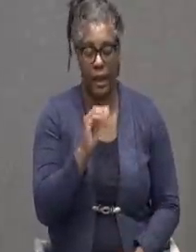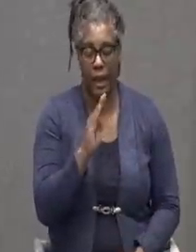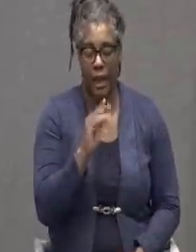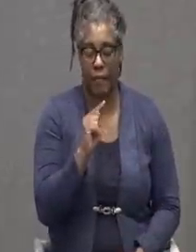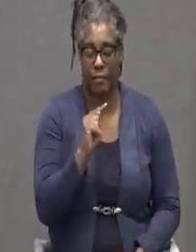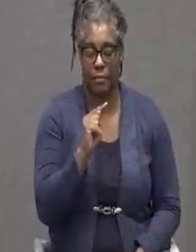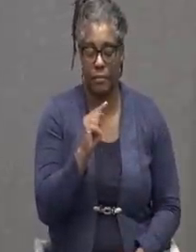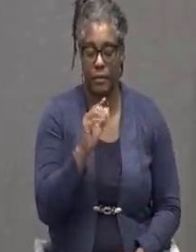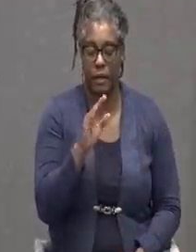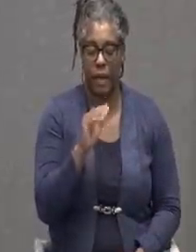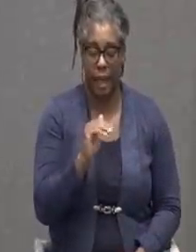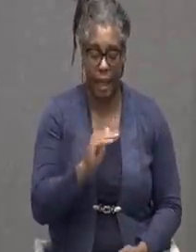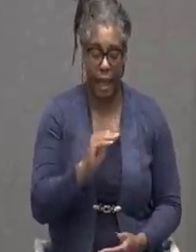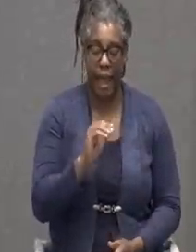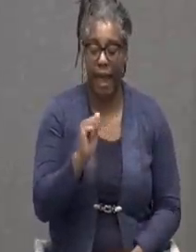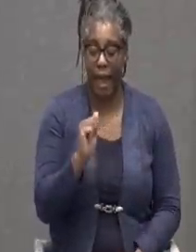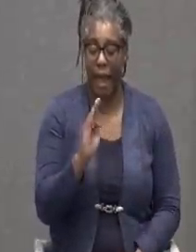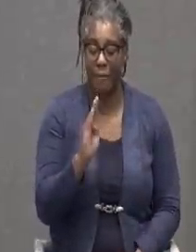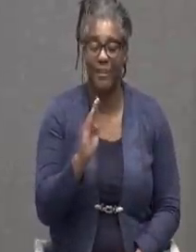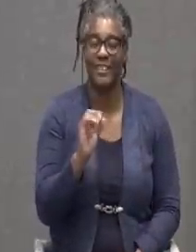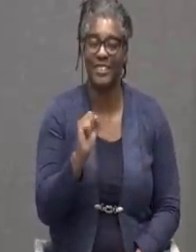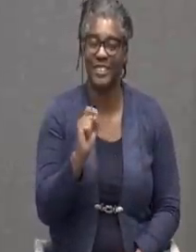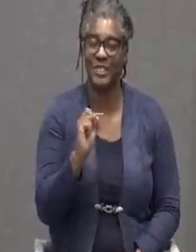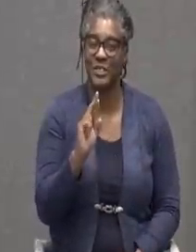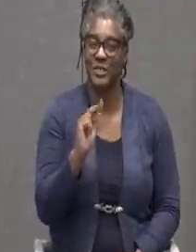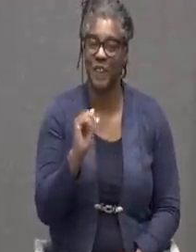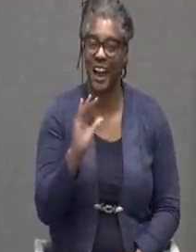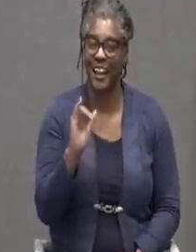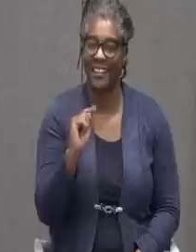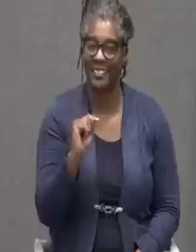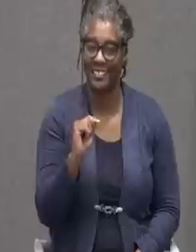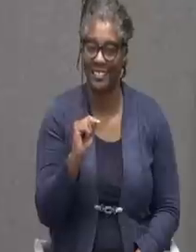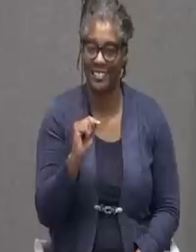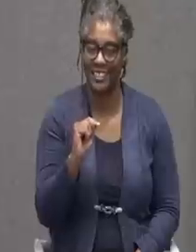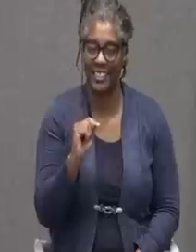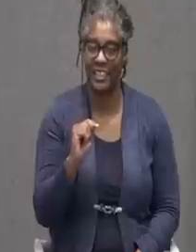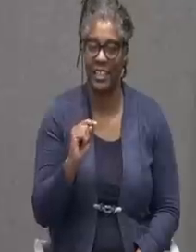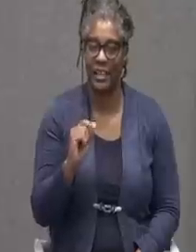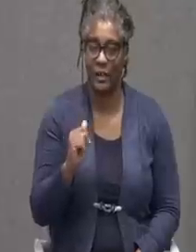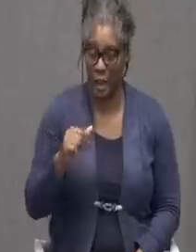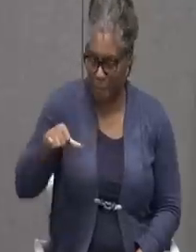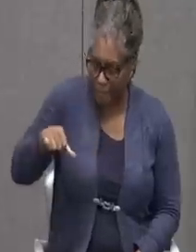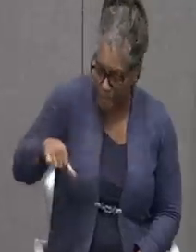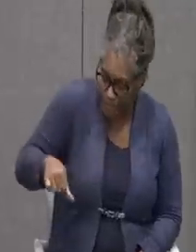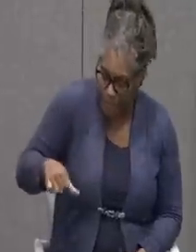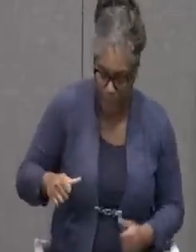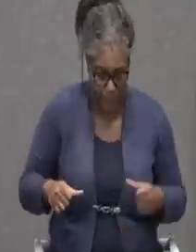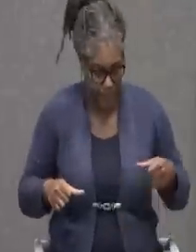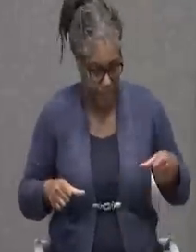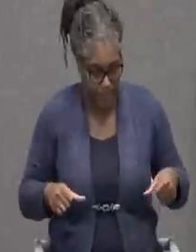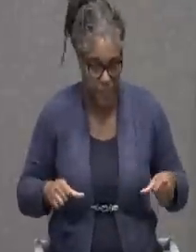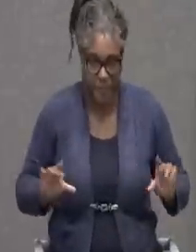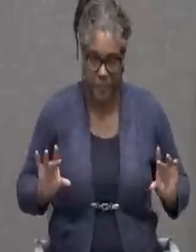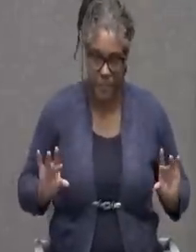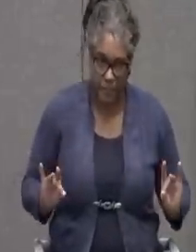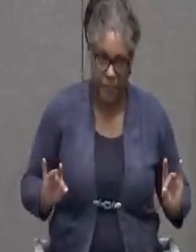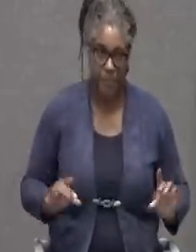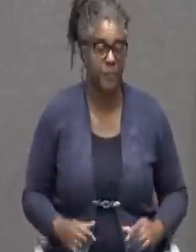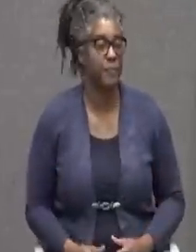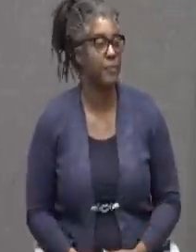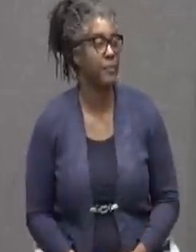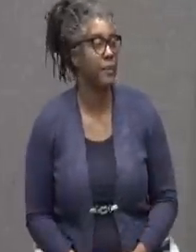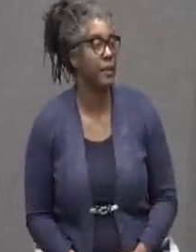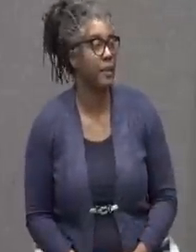I'm going to press those feet down nice and hard so they hold. And look, my